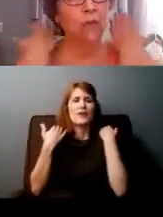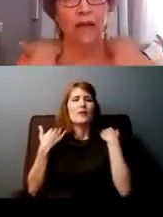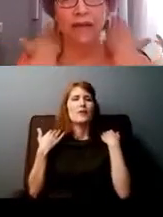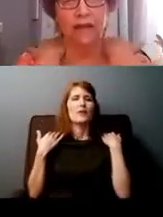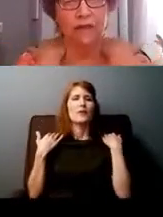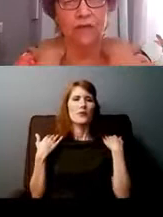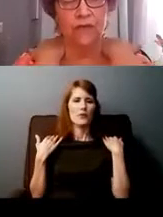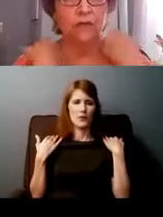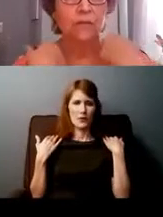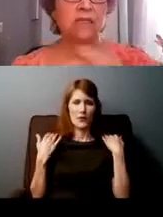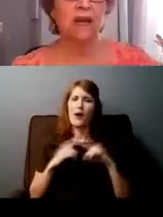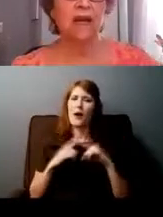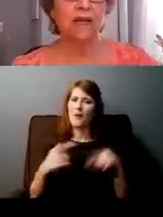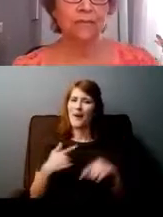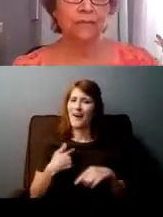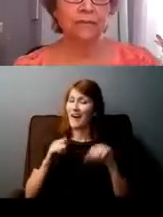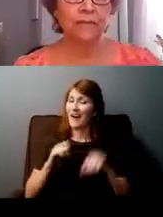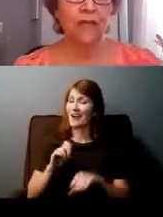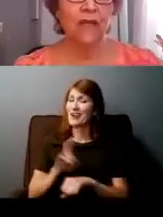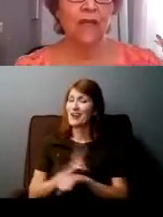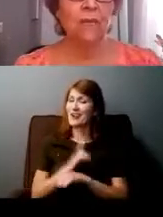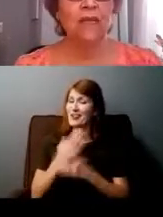but boy, I could use a good massage.